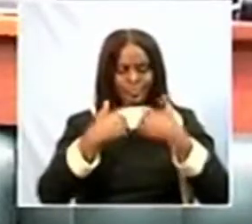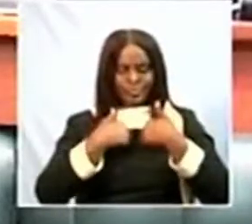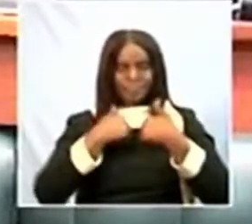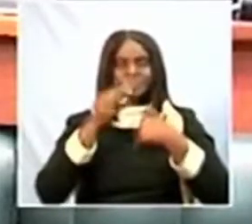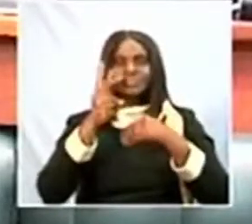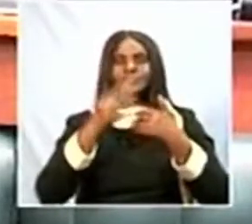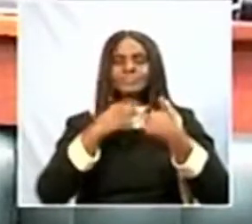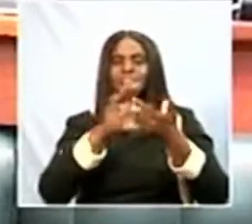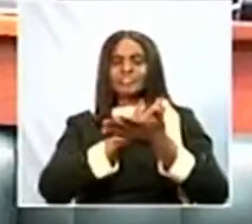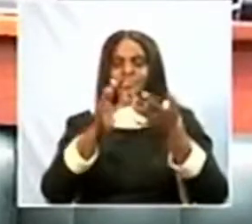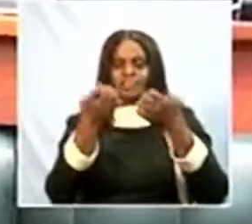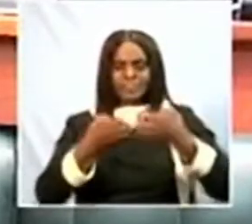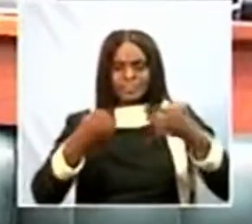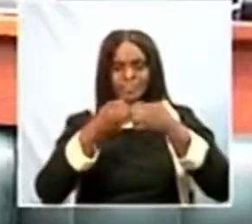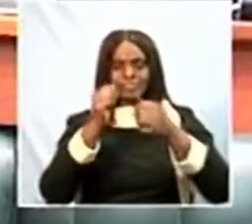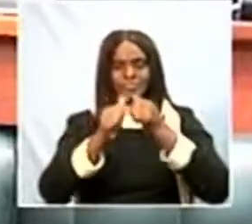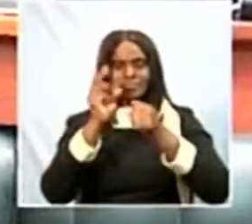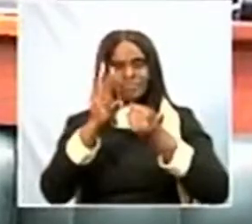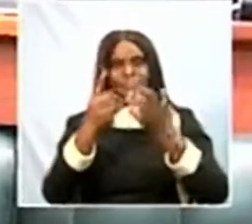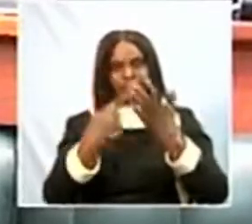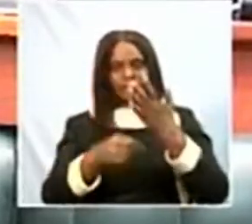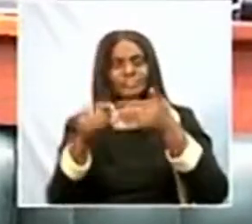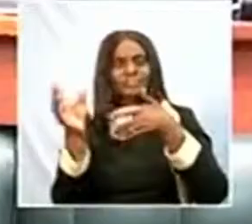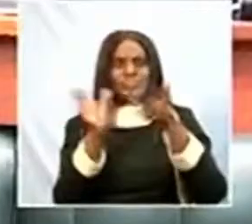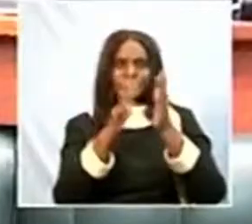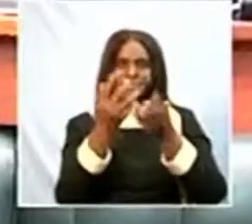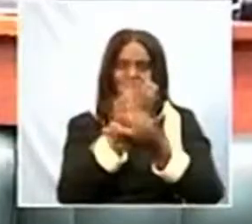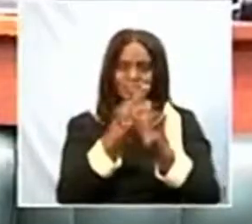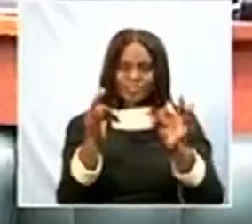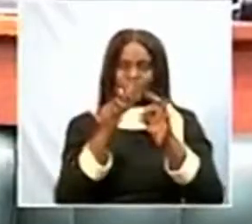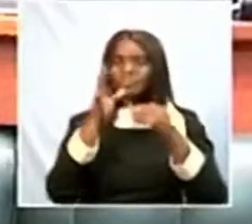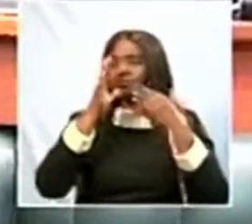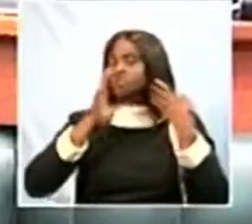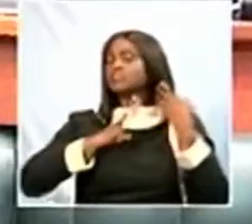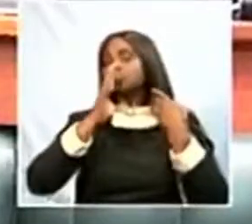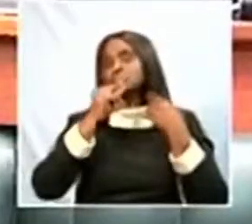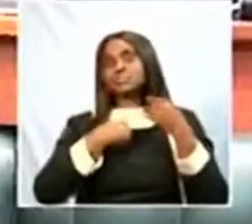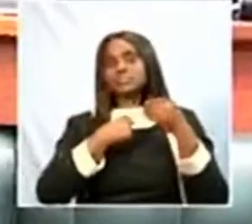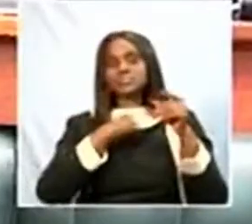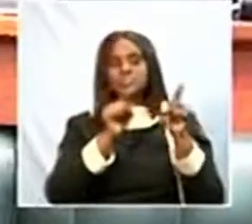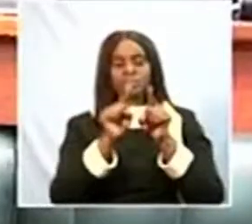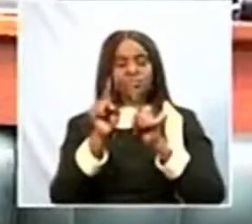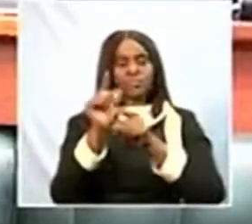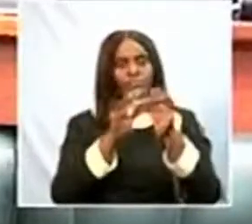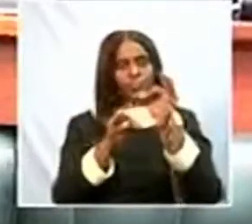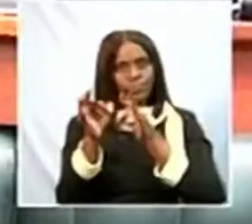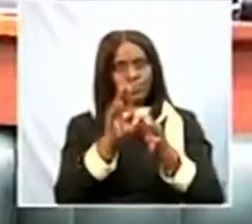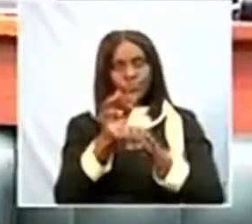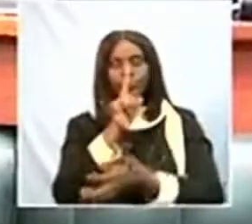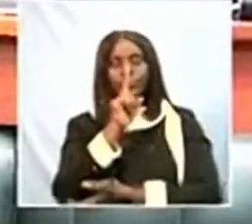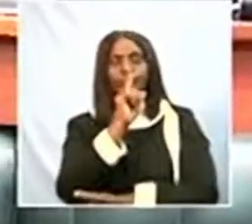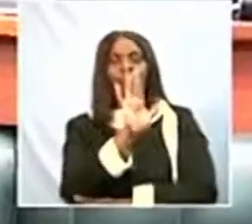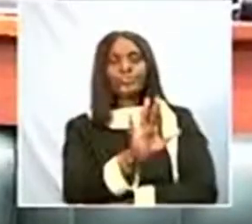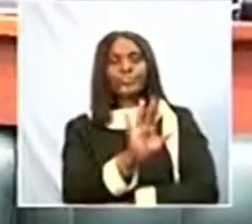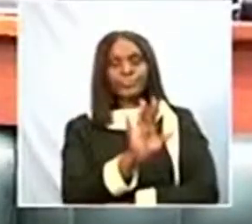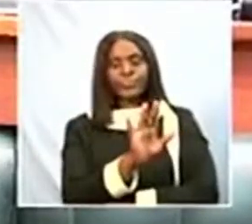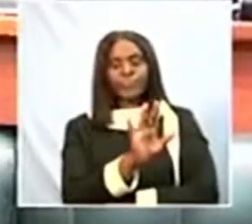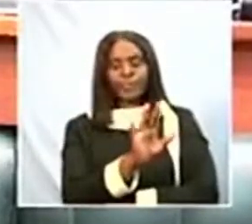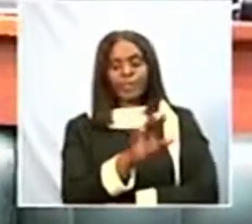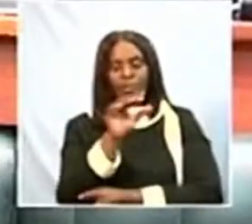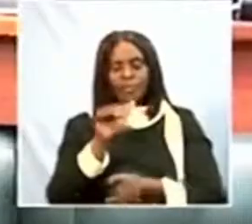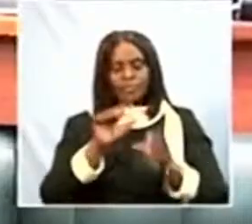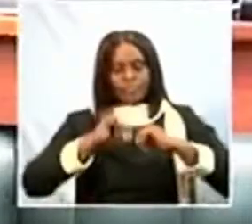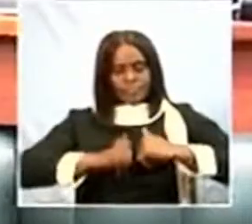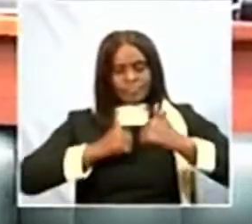clean environment that will be climate free. Madam Speaker, I would also like to stress out the fact that in